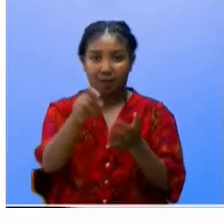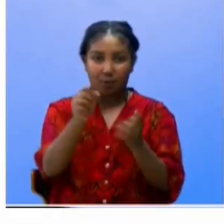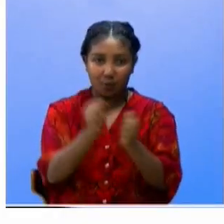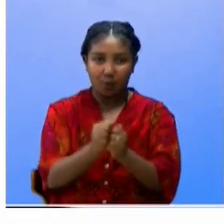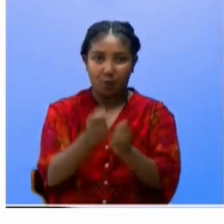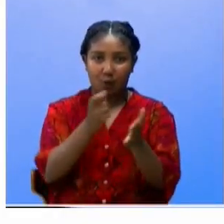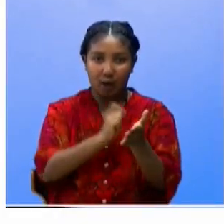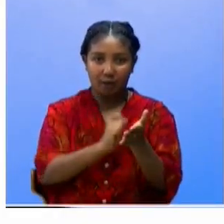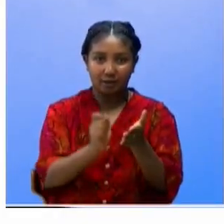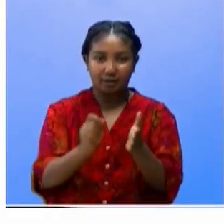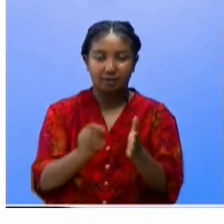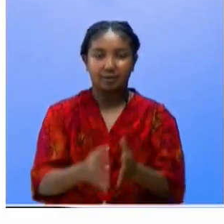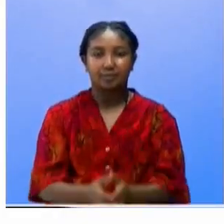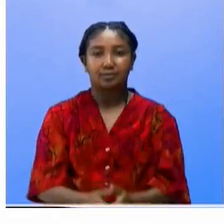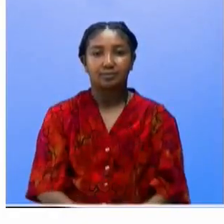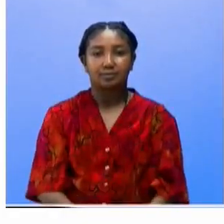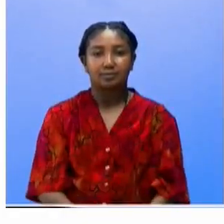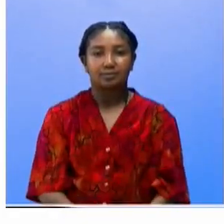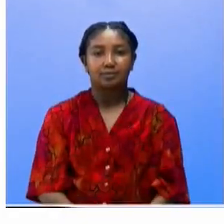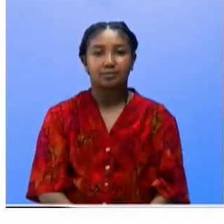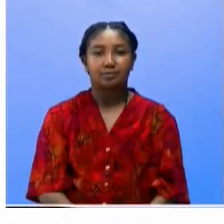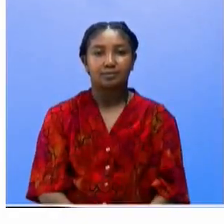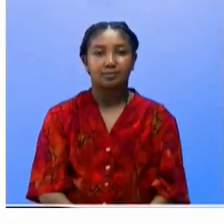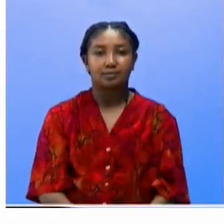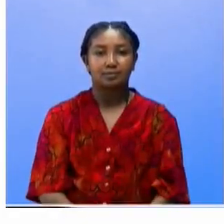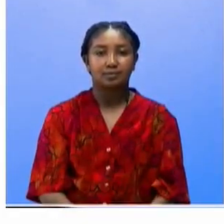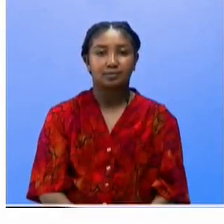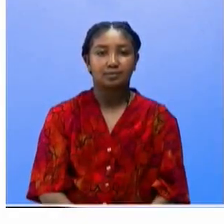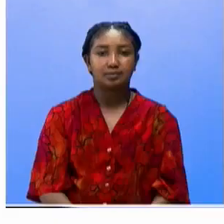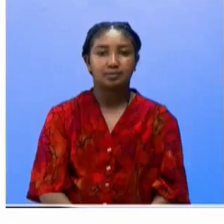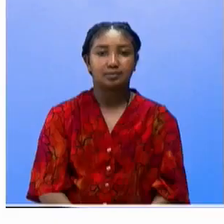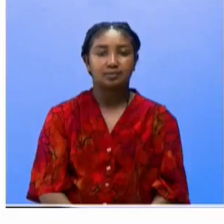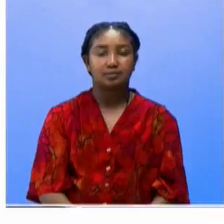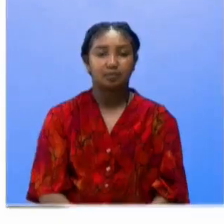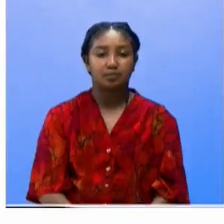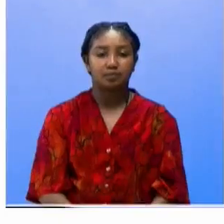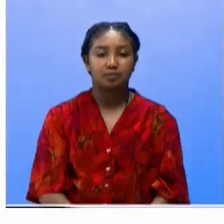change this sentence